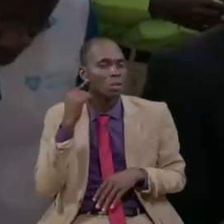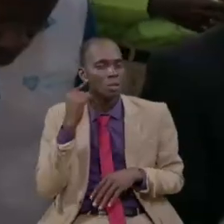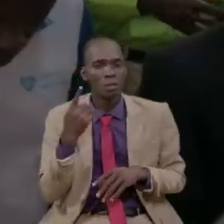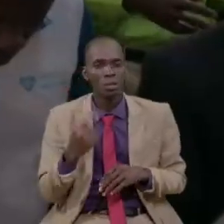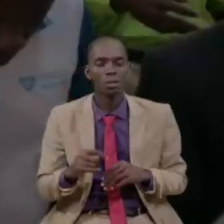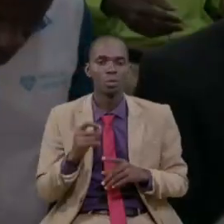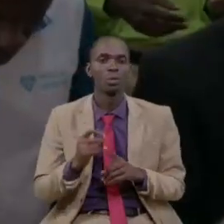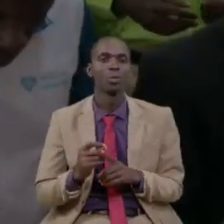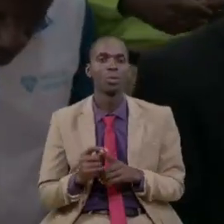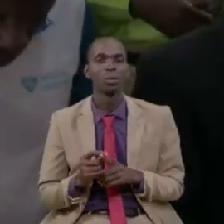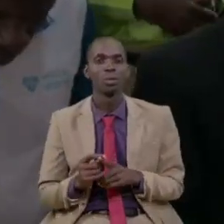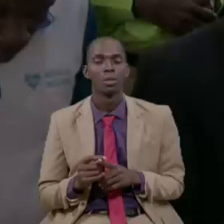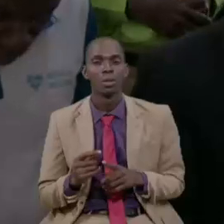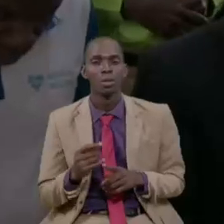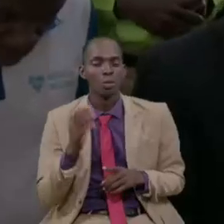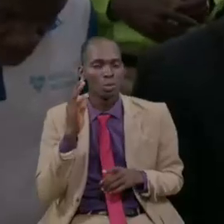accept the word,